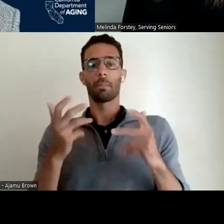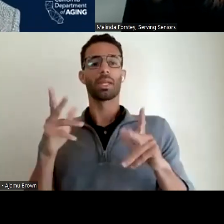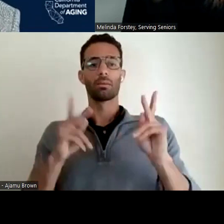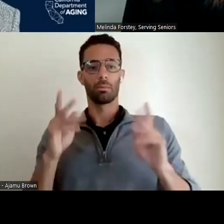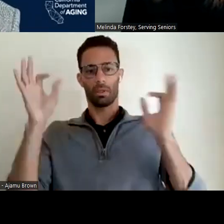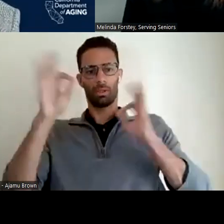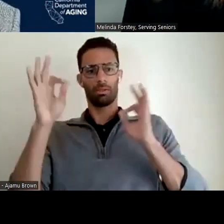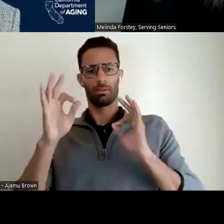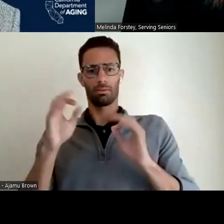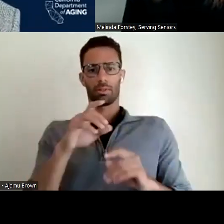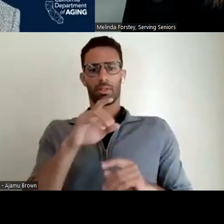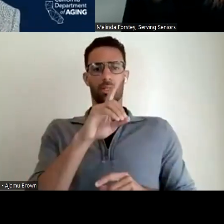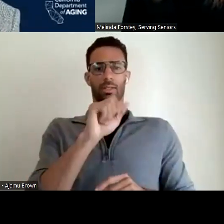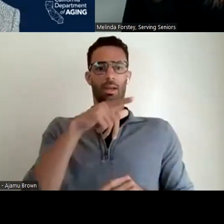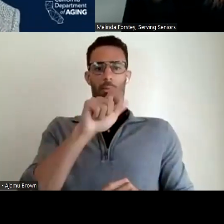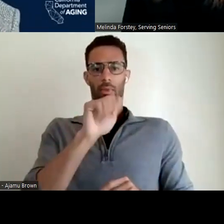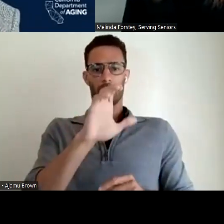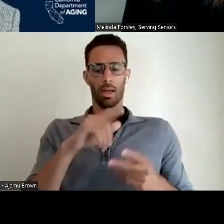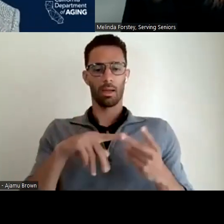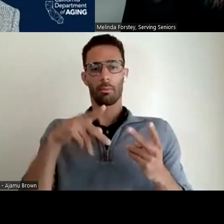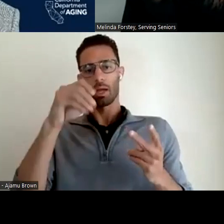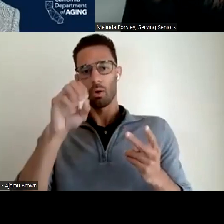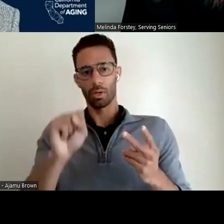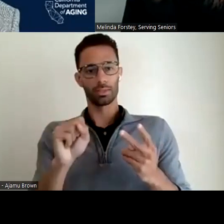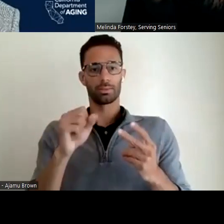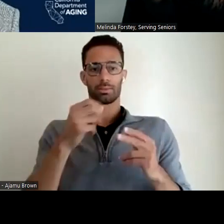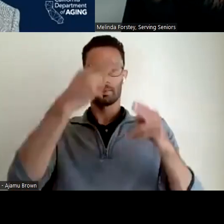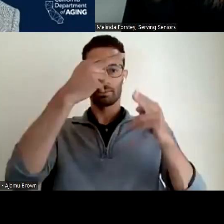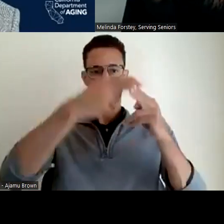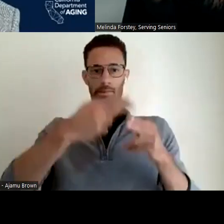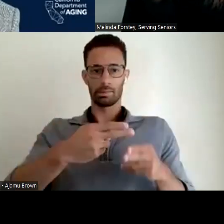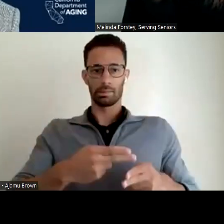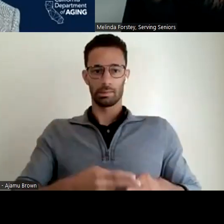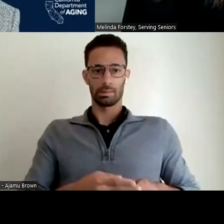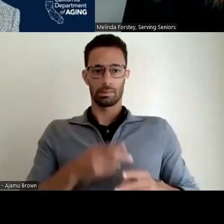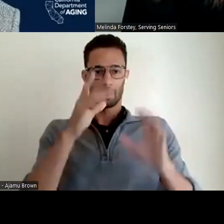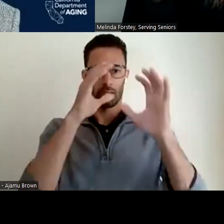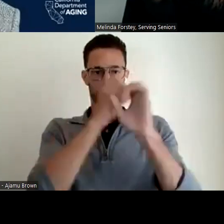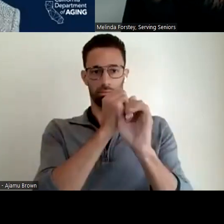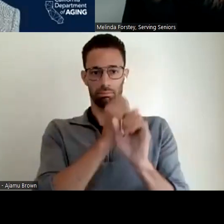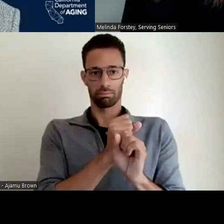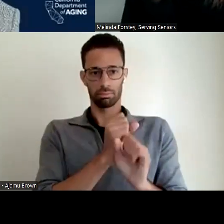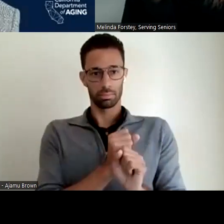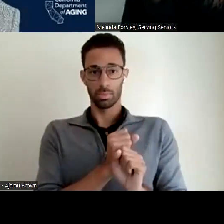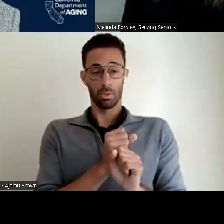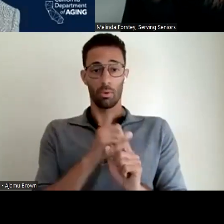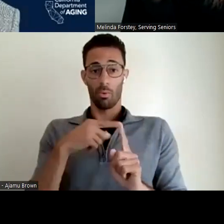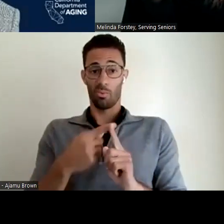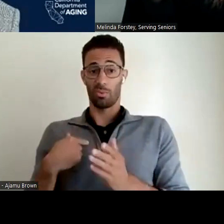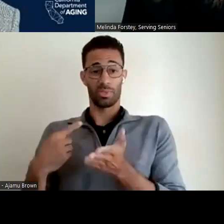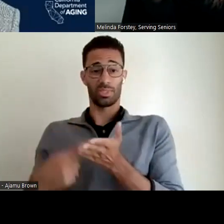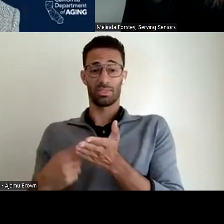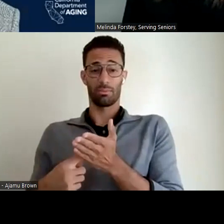DACLAC, POS, all these different names, please, if we're talking about accessibility and outreach